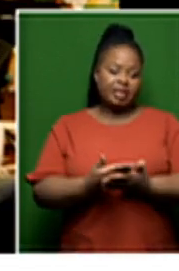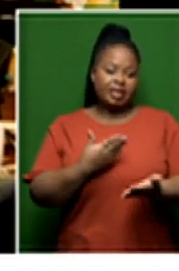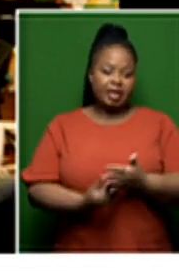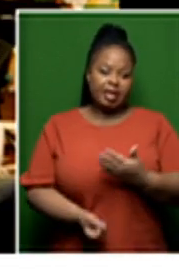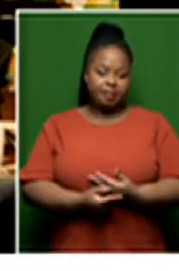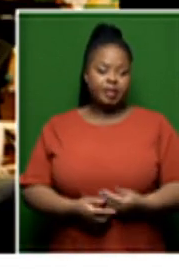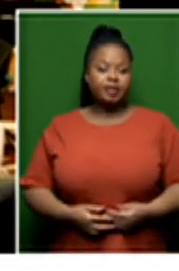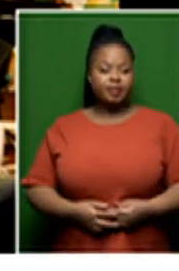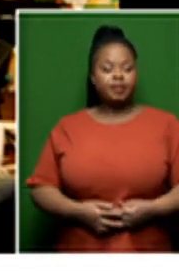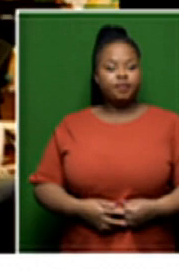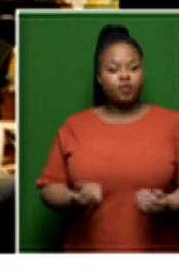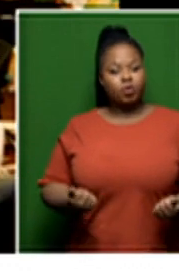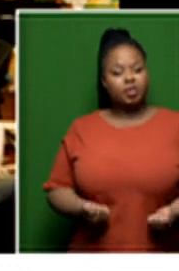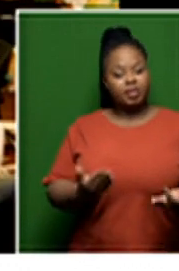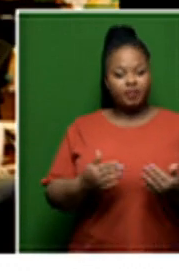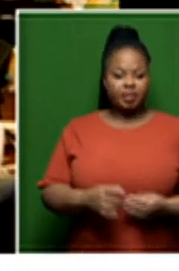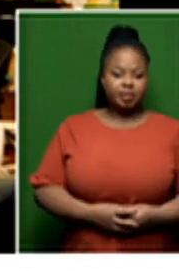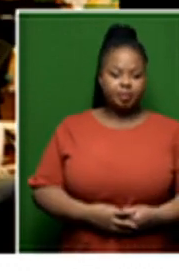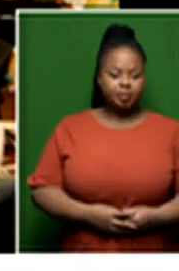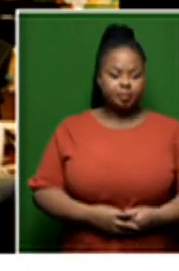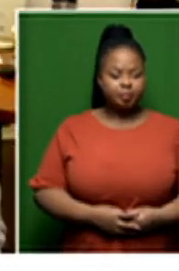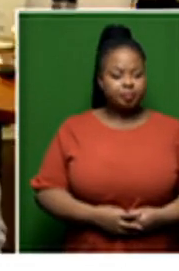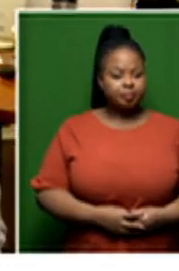in terms of the service delivery in that regard.